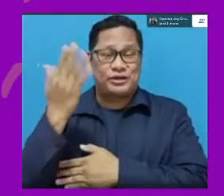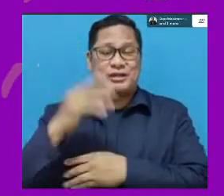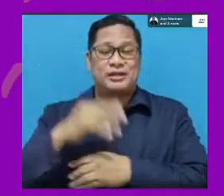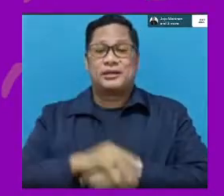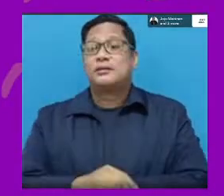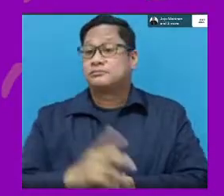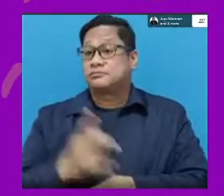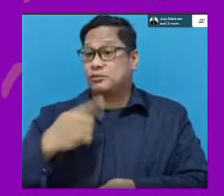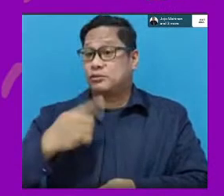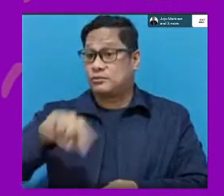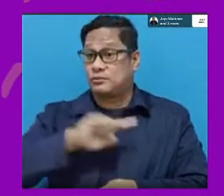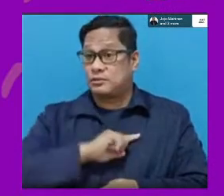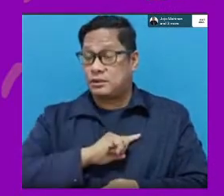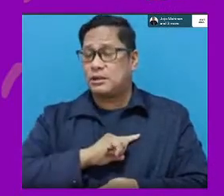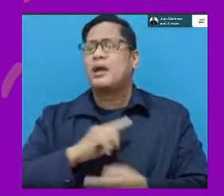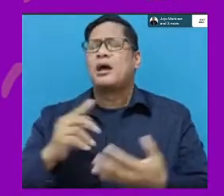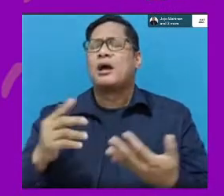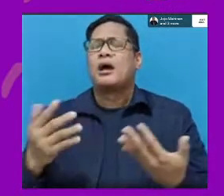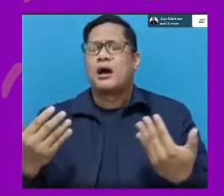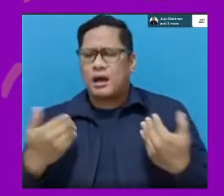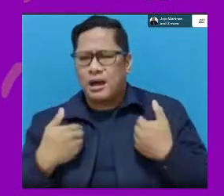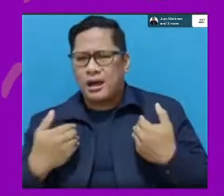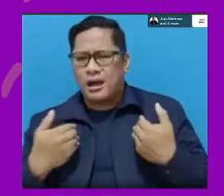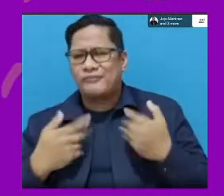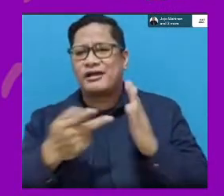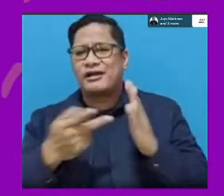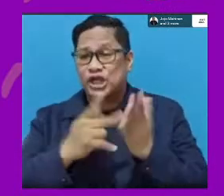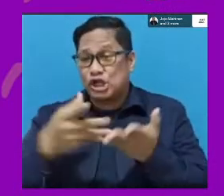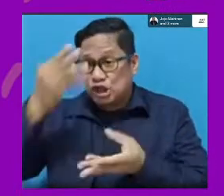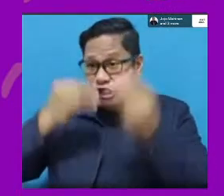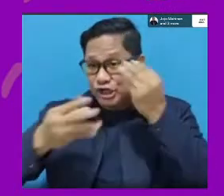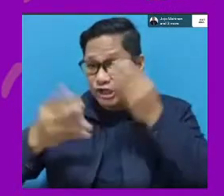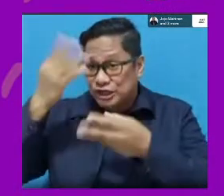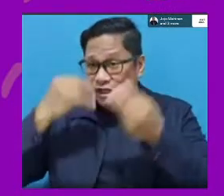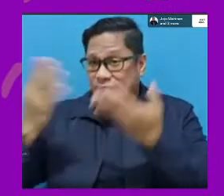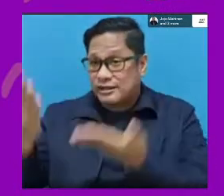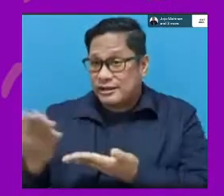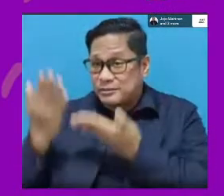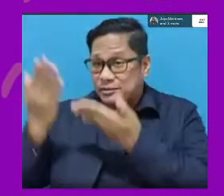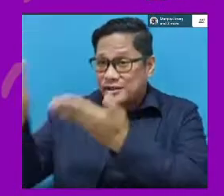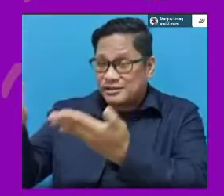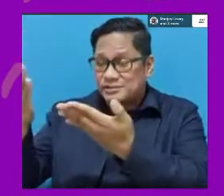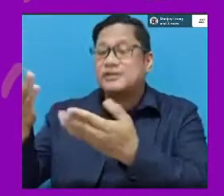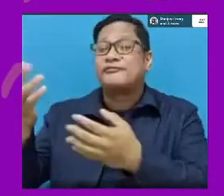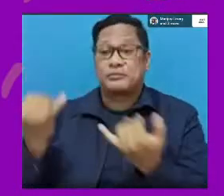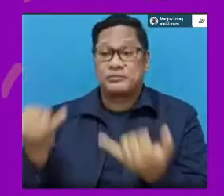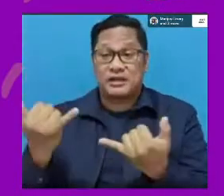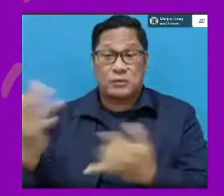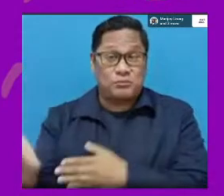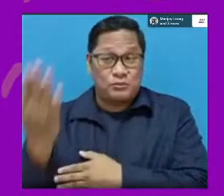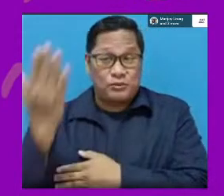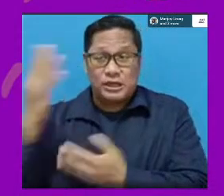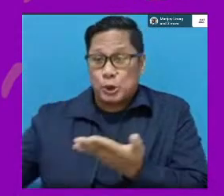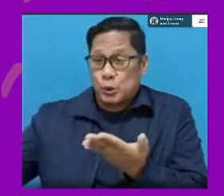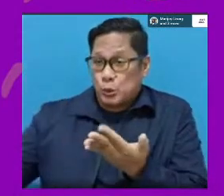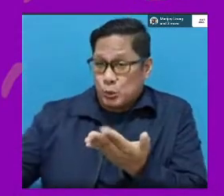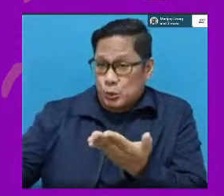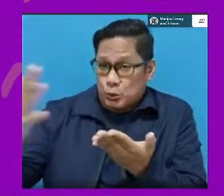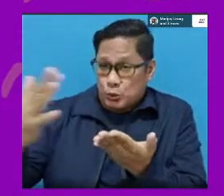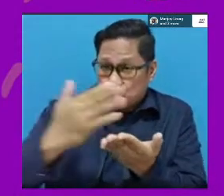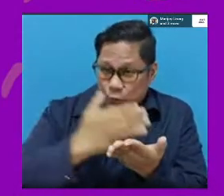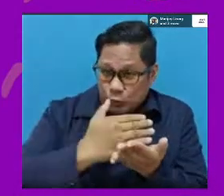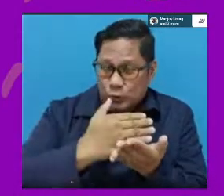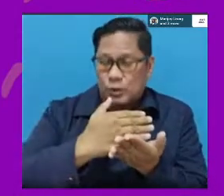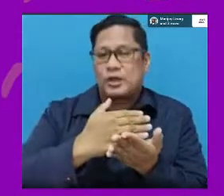we are going to be taking the key learnings and recommendations from this morning and compiling them into an